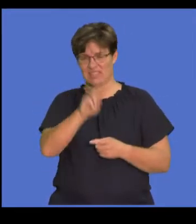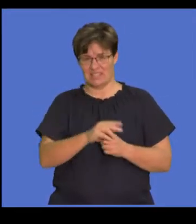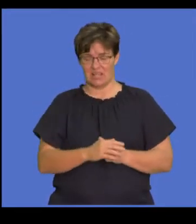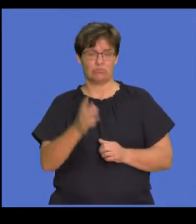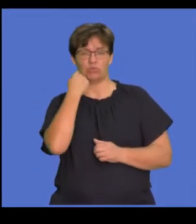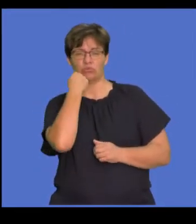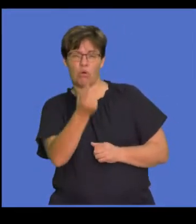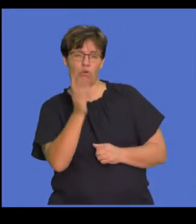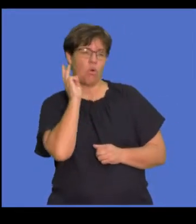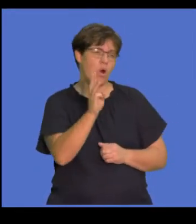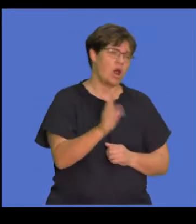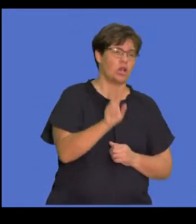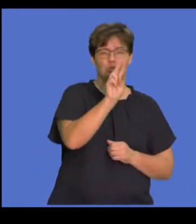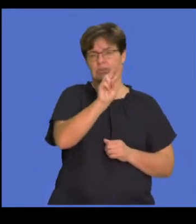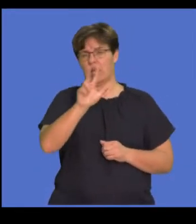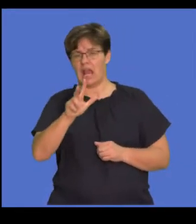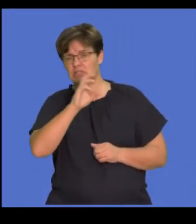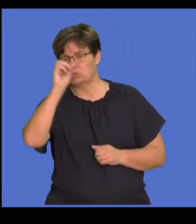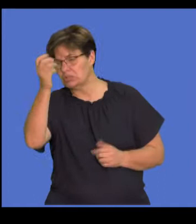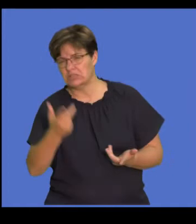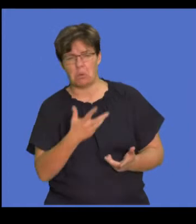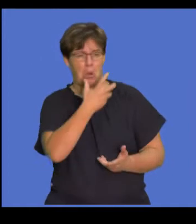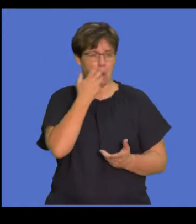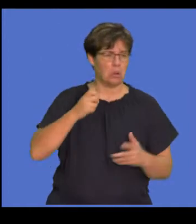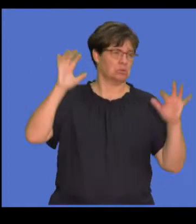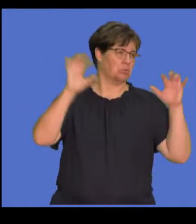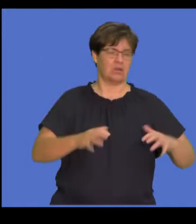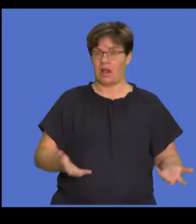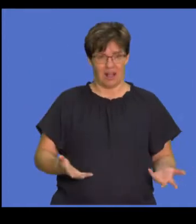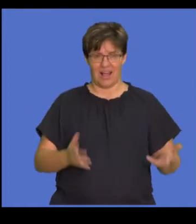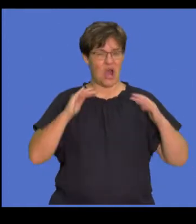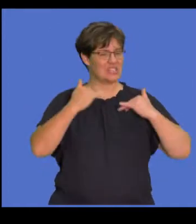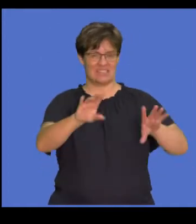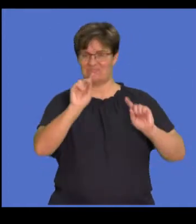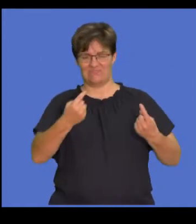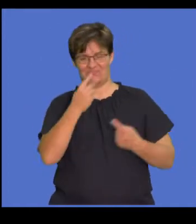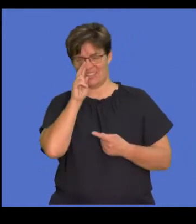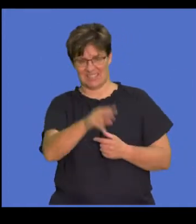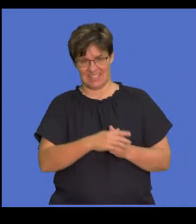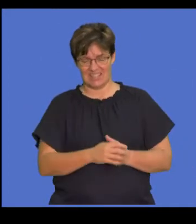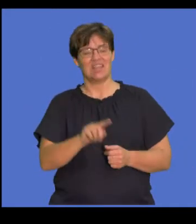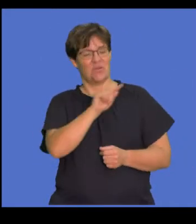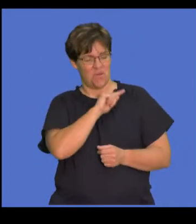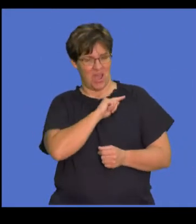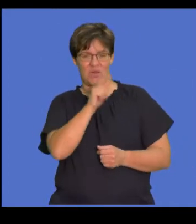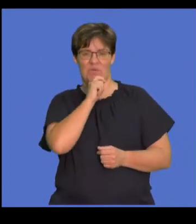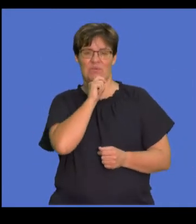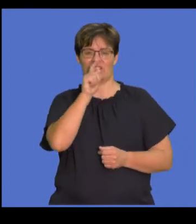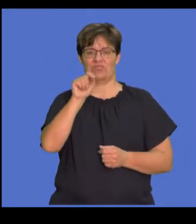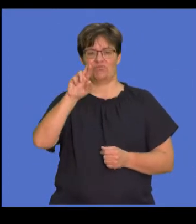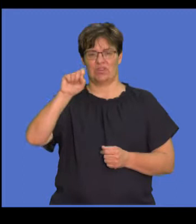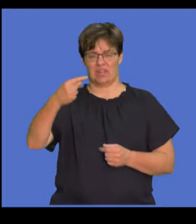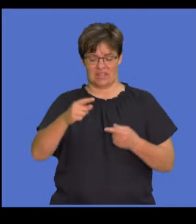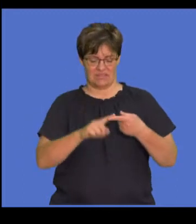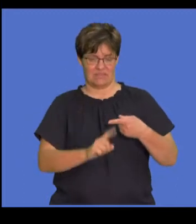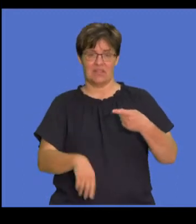tomorrow it's going to be 28 degrees Celsius or something like that. So they normally use trigonometry there.